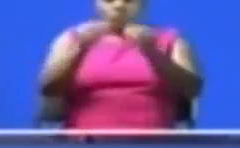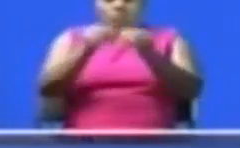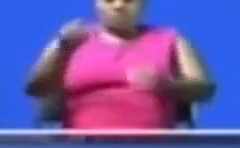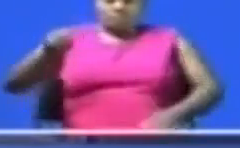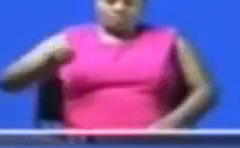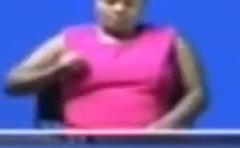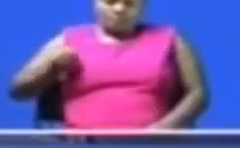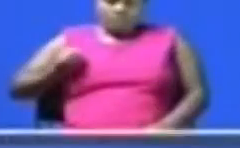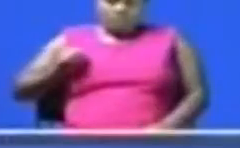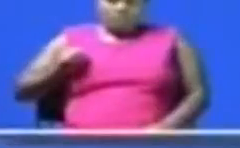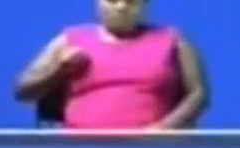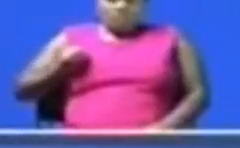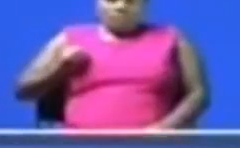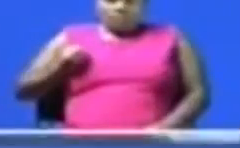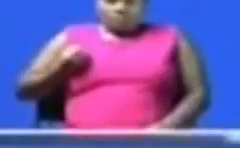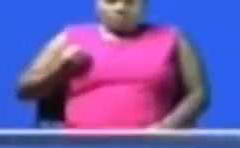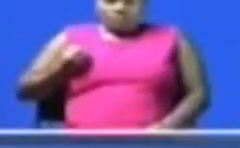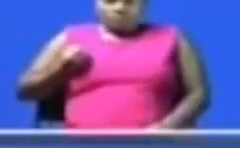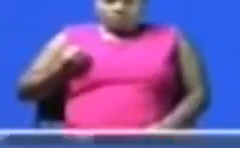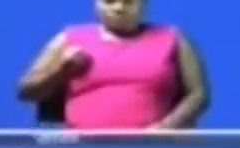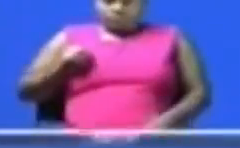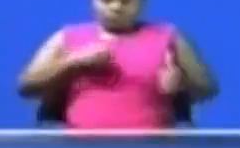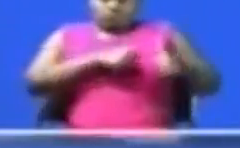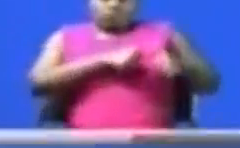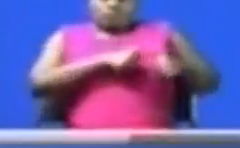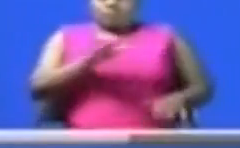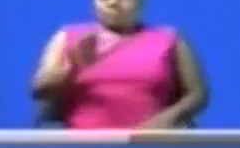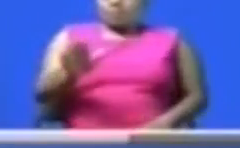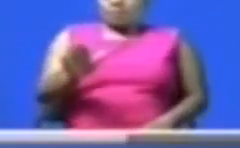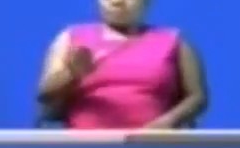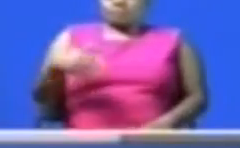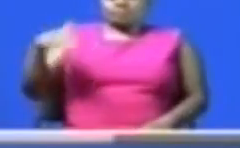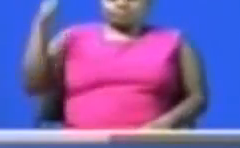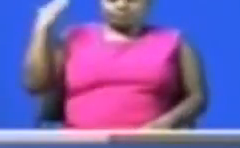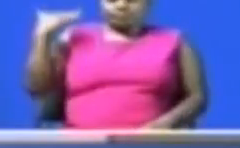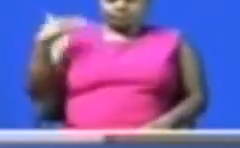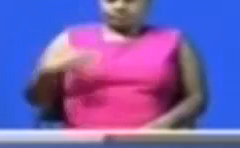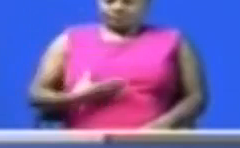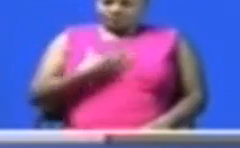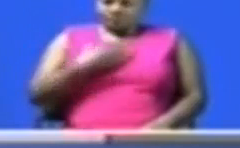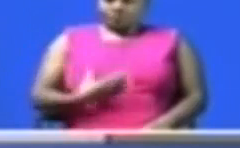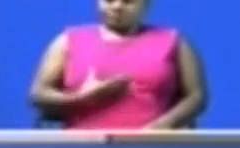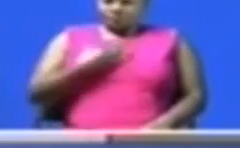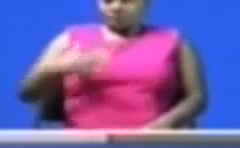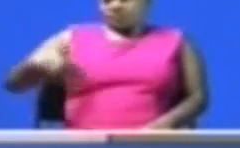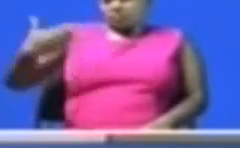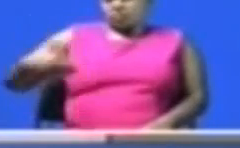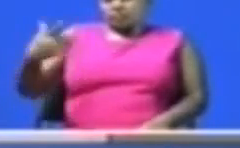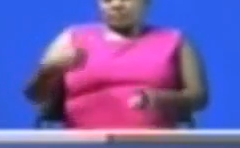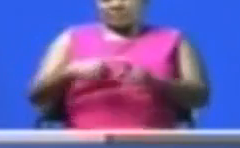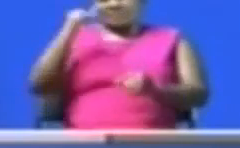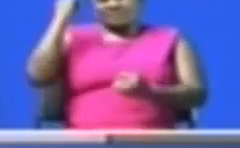Ivy Wangeshi, a lady whom he described as his lover. Alikuwa akimtembelea, but